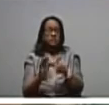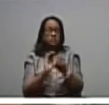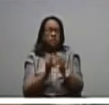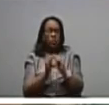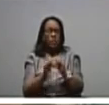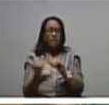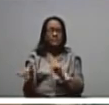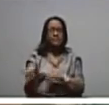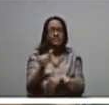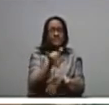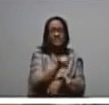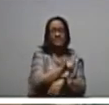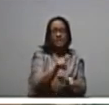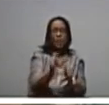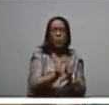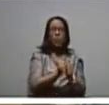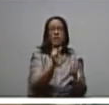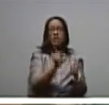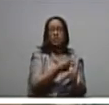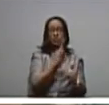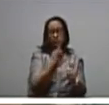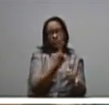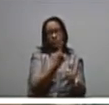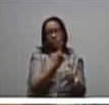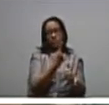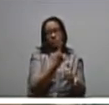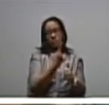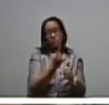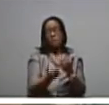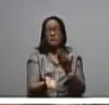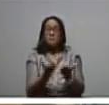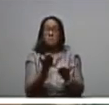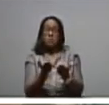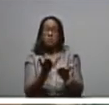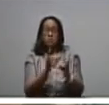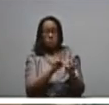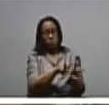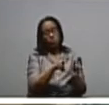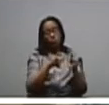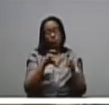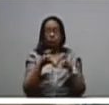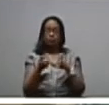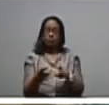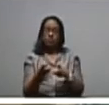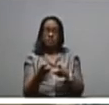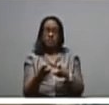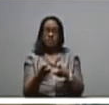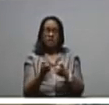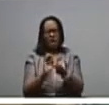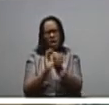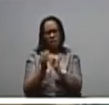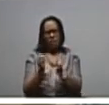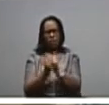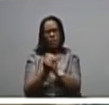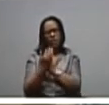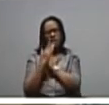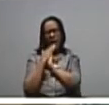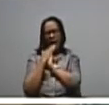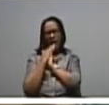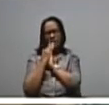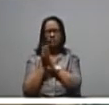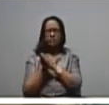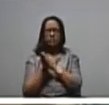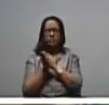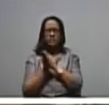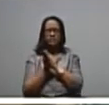readings on a Sunday, to a sandwich. We have the bread, the word of God, and in